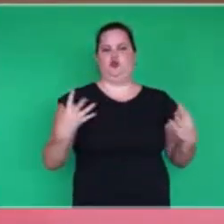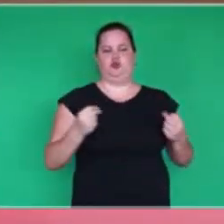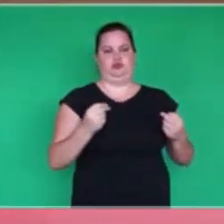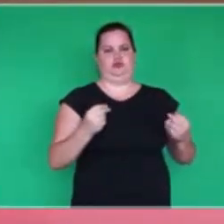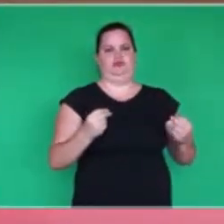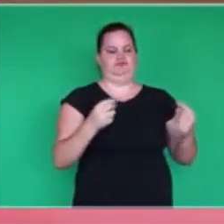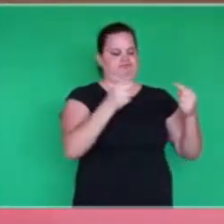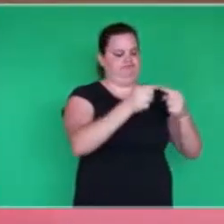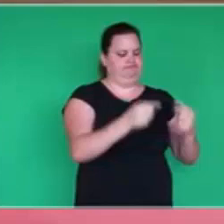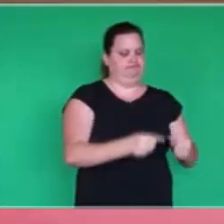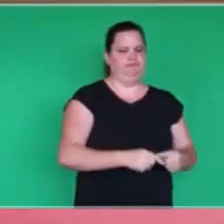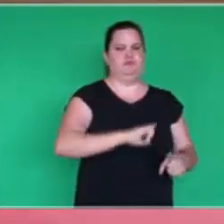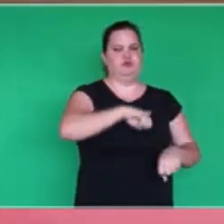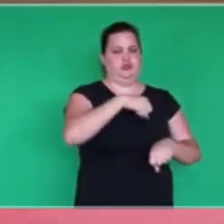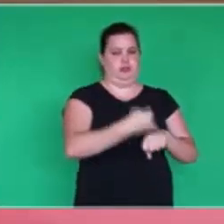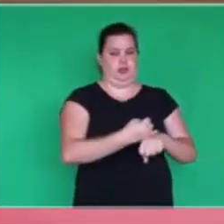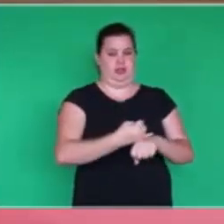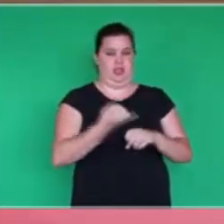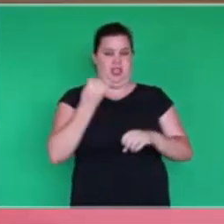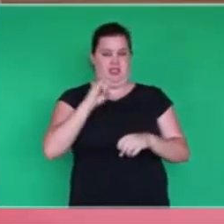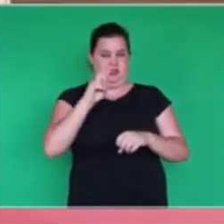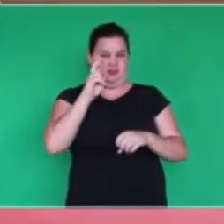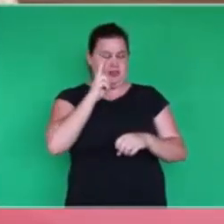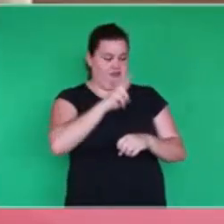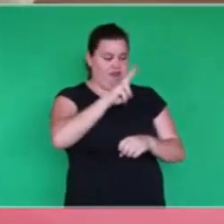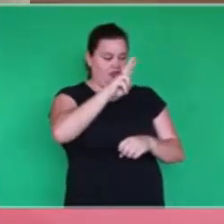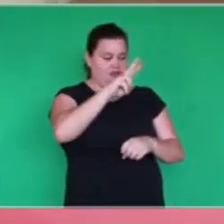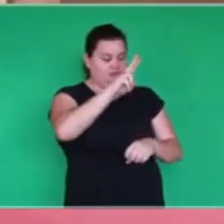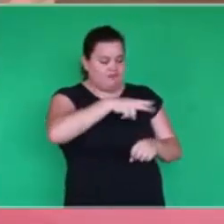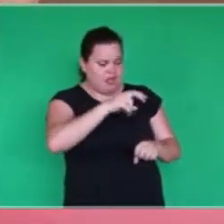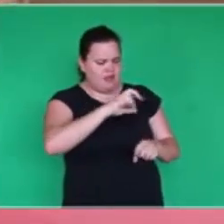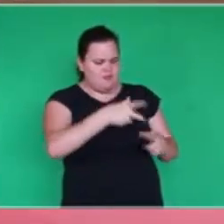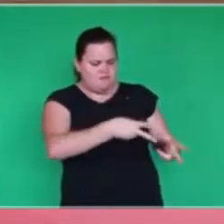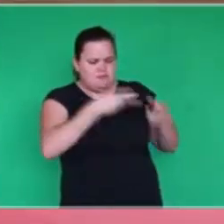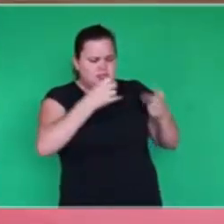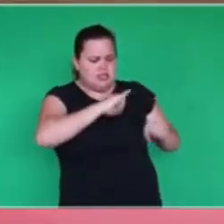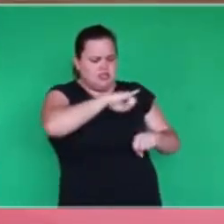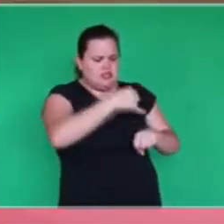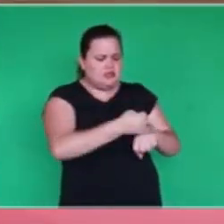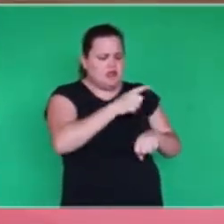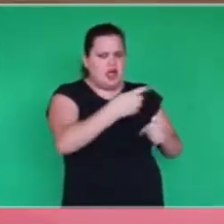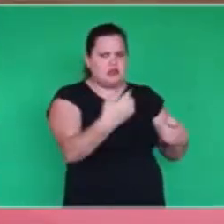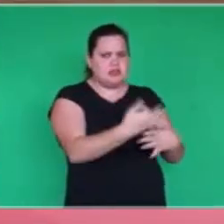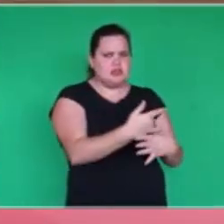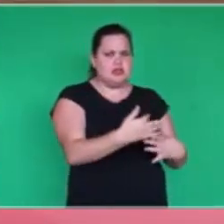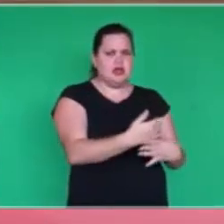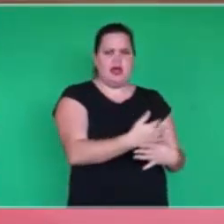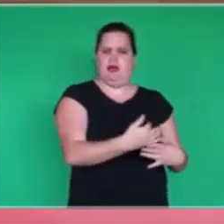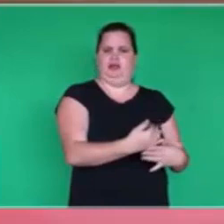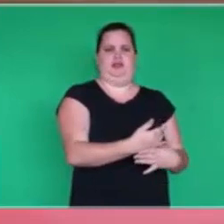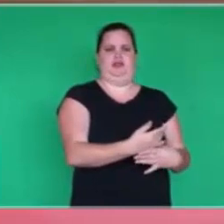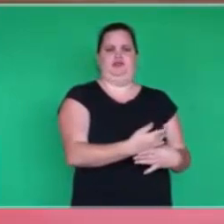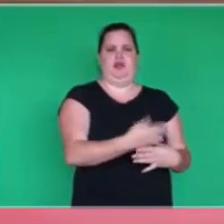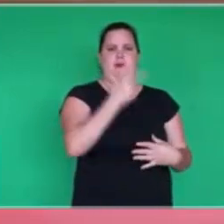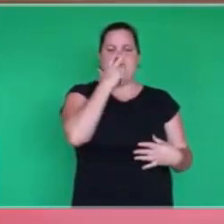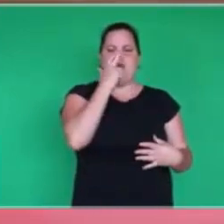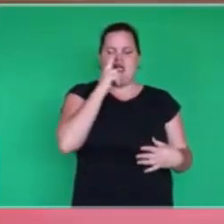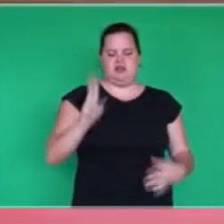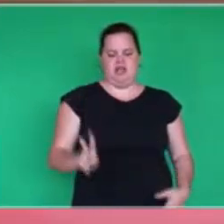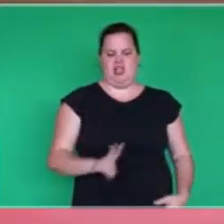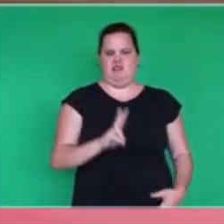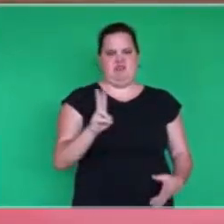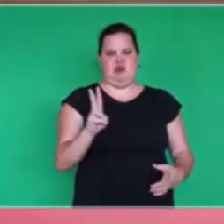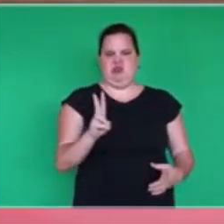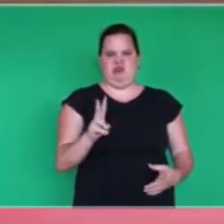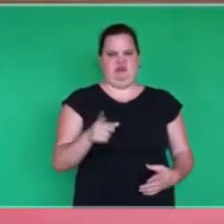and cultural value. It has been the center of a cultural and religious global dispute between